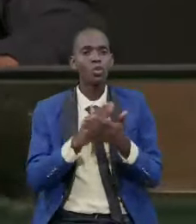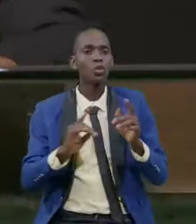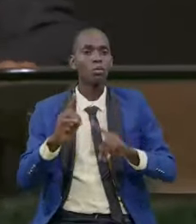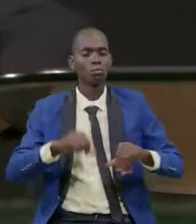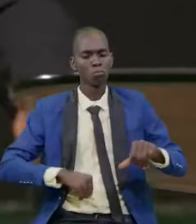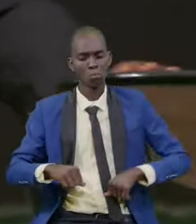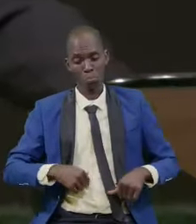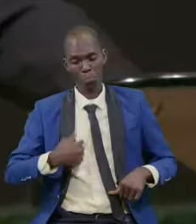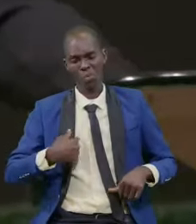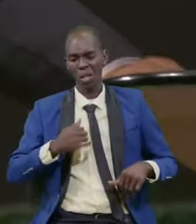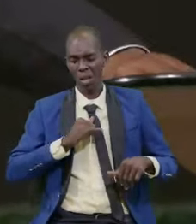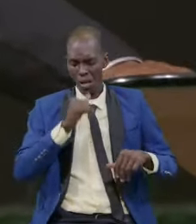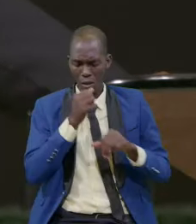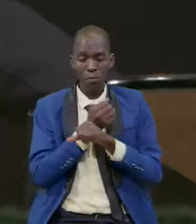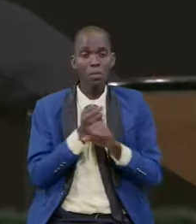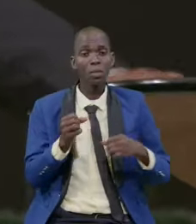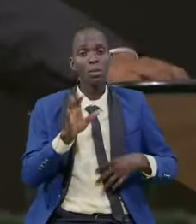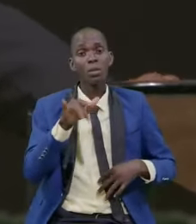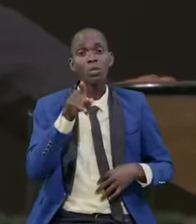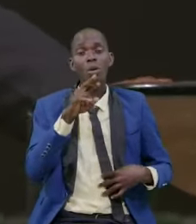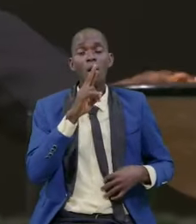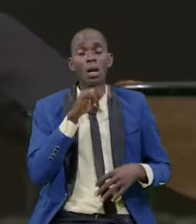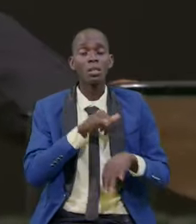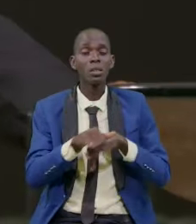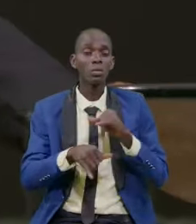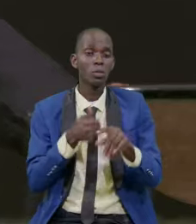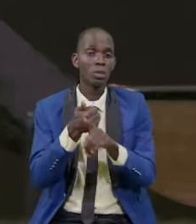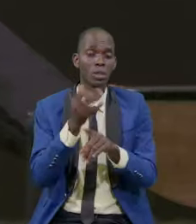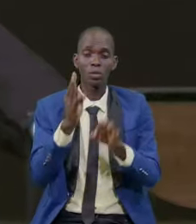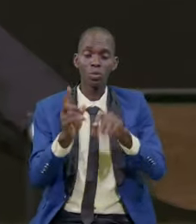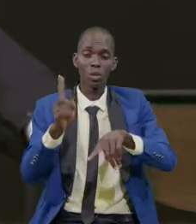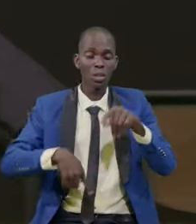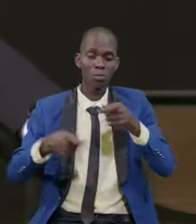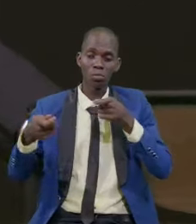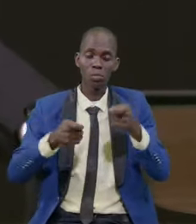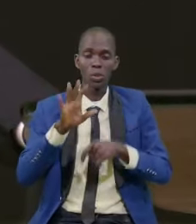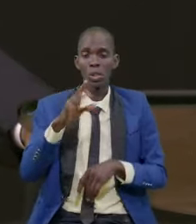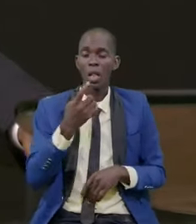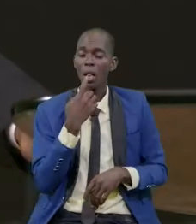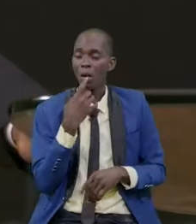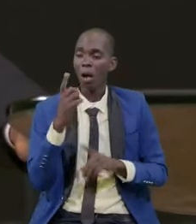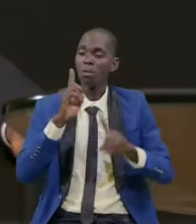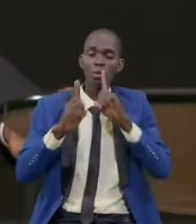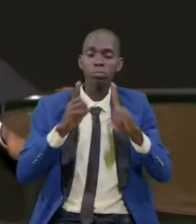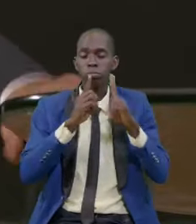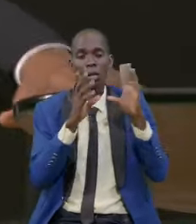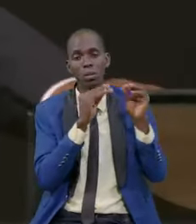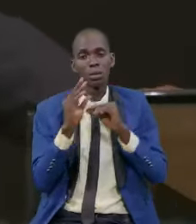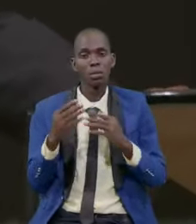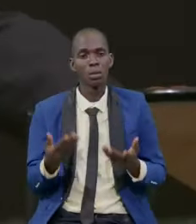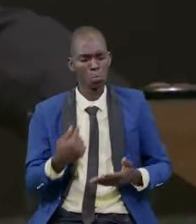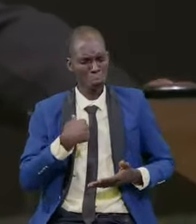are deceiving yourself if your tongue is not under your control. I am sanctified. You are